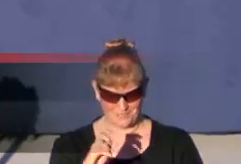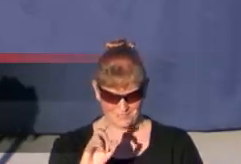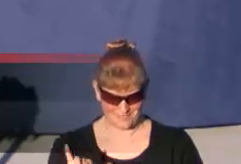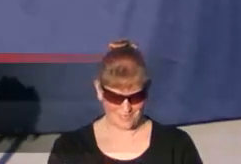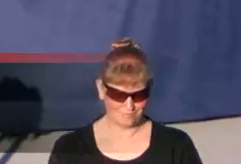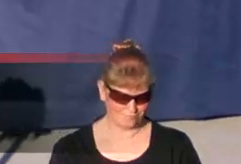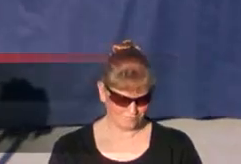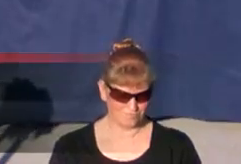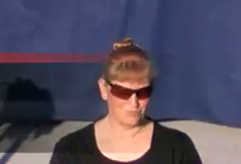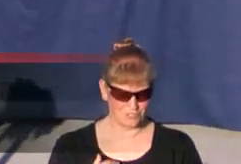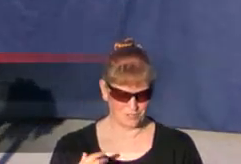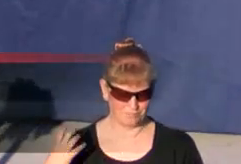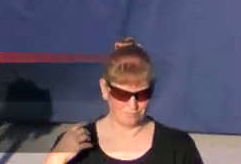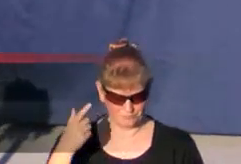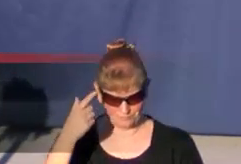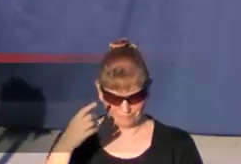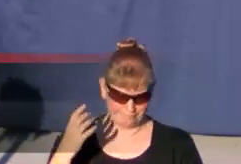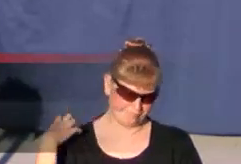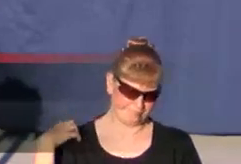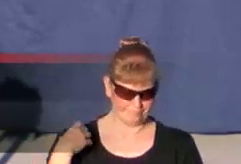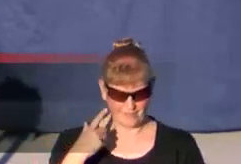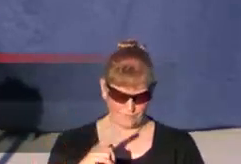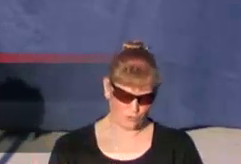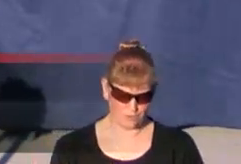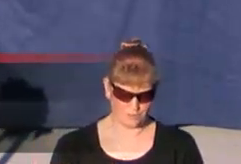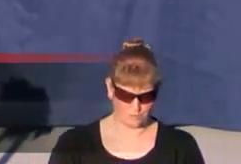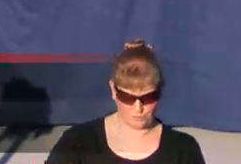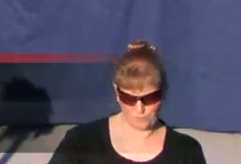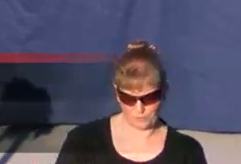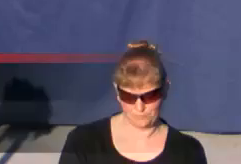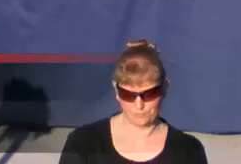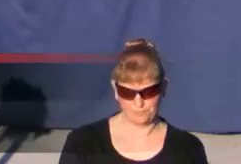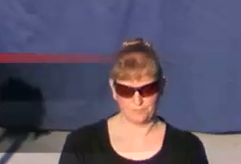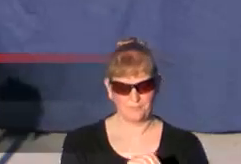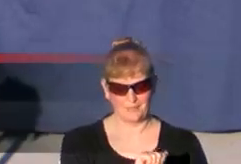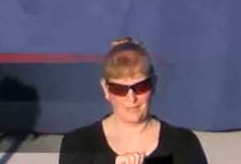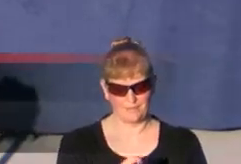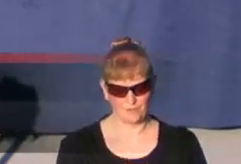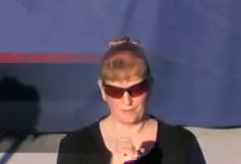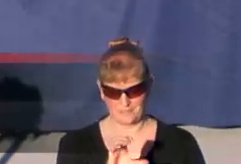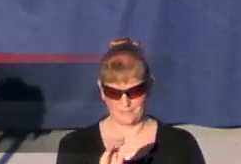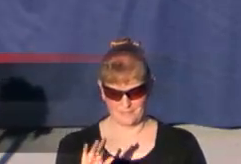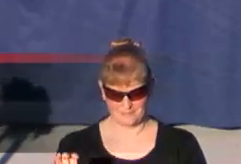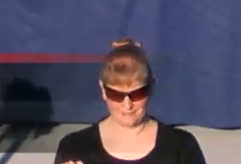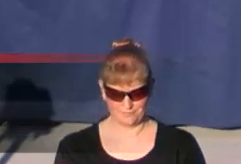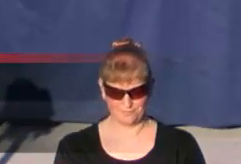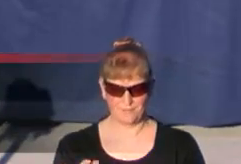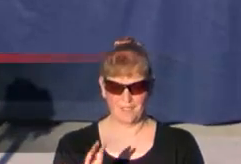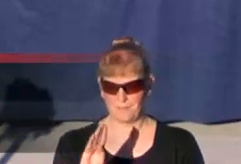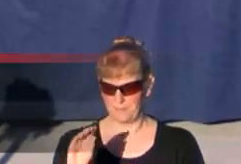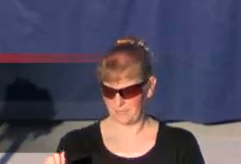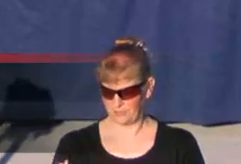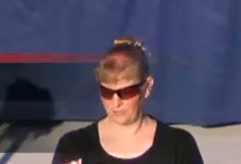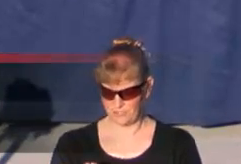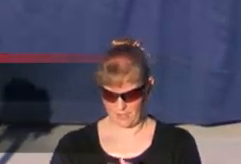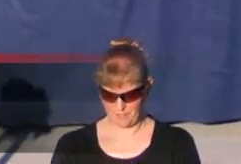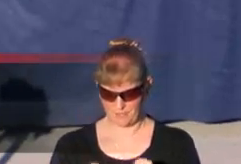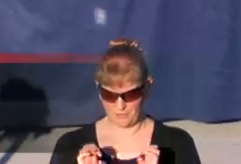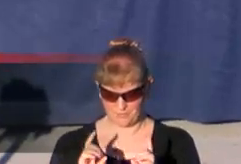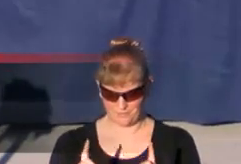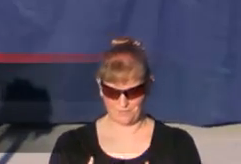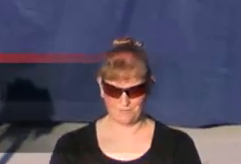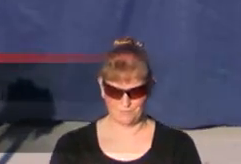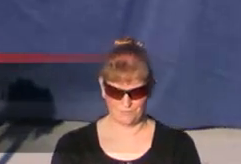local schools. She has earned her Associate's of Arts degree from Columbia Basin College and her Bachelor's in Elementary